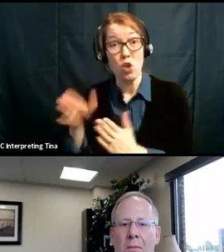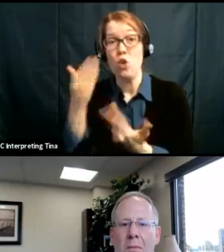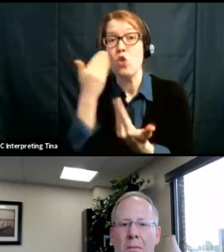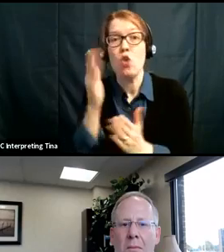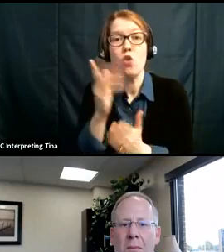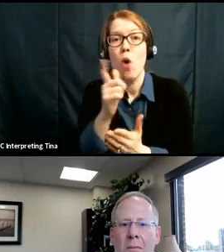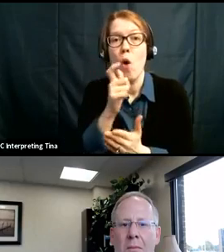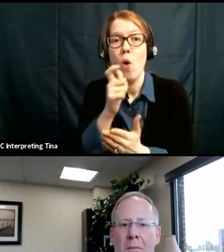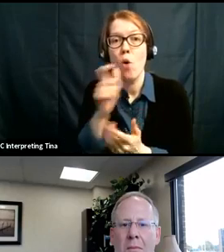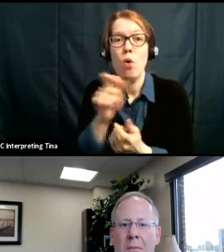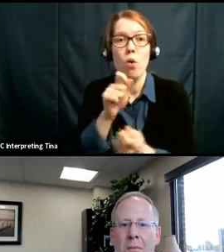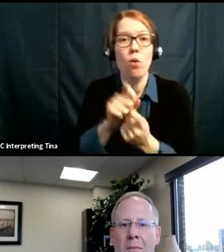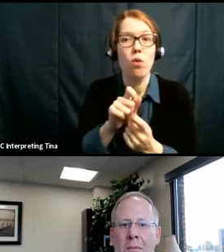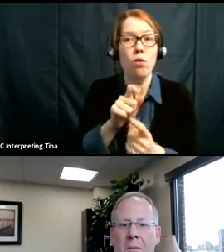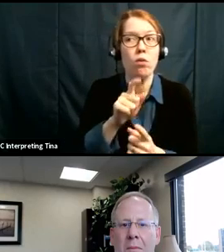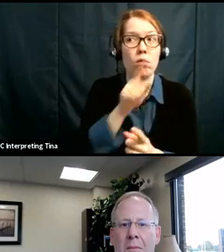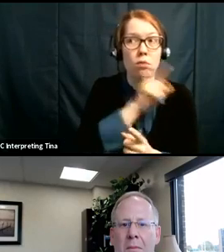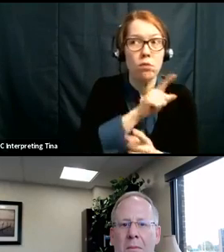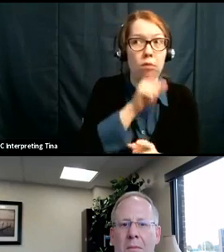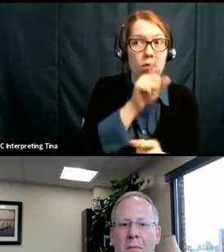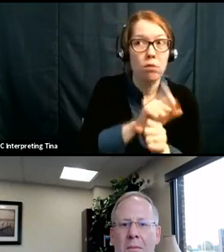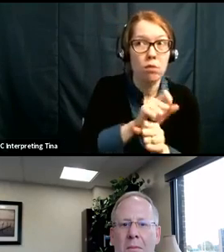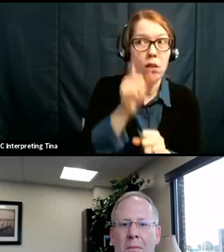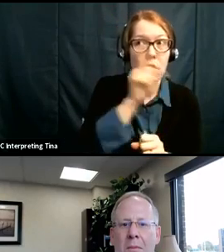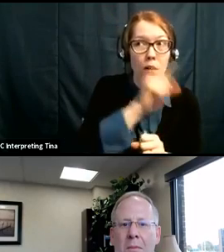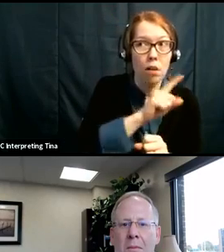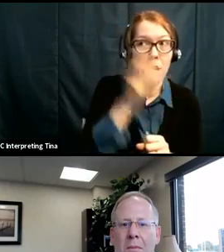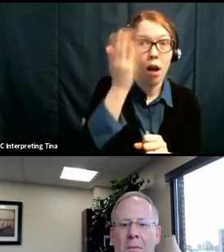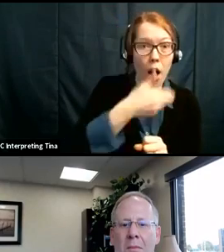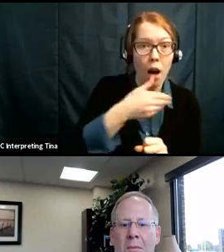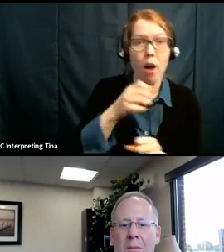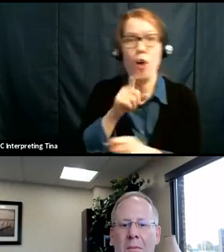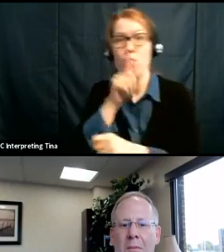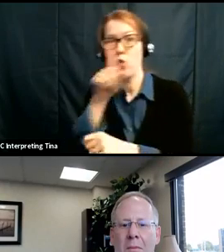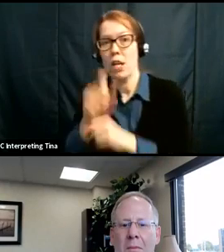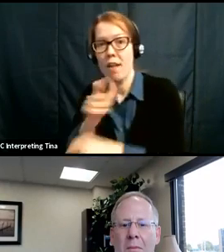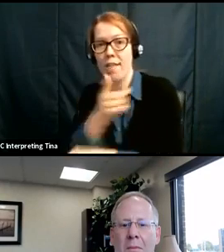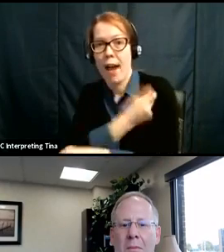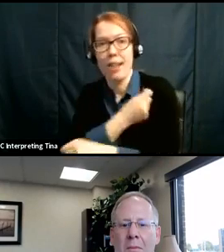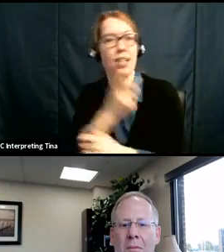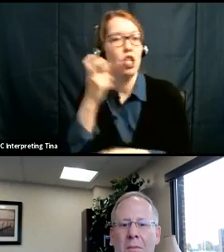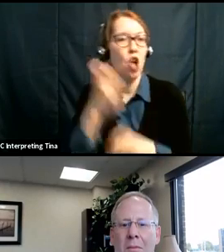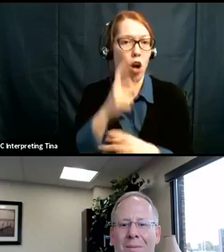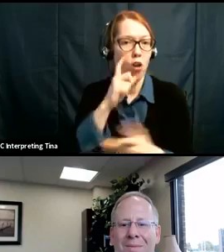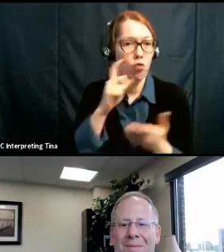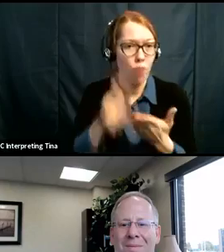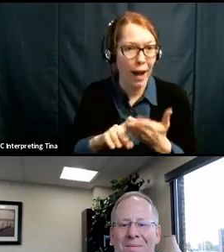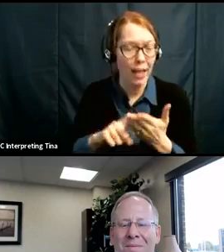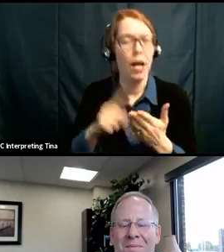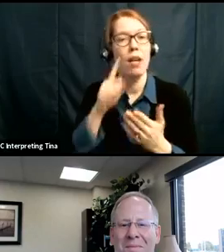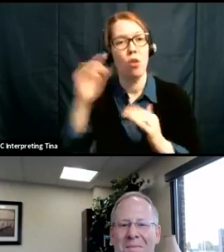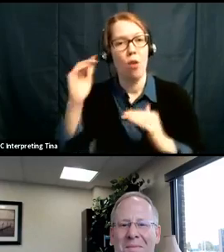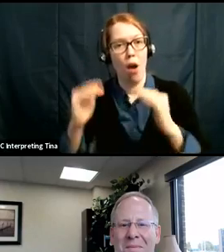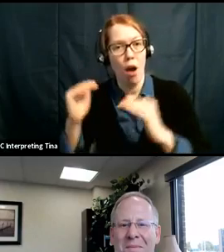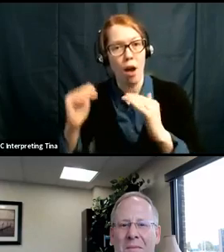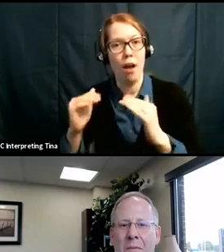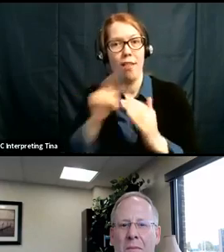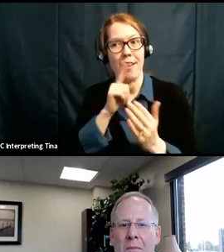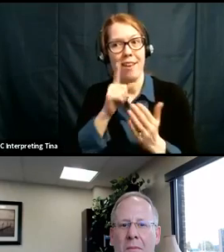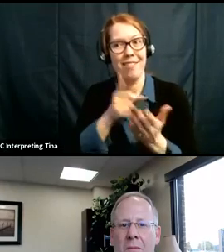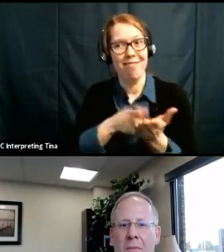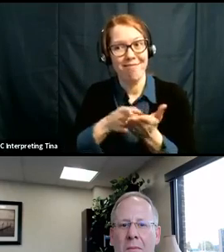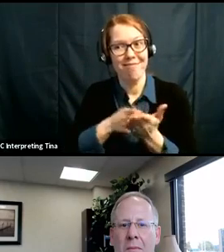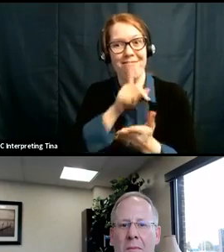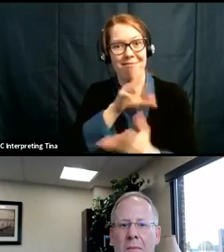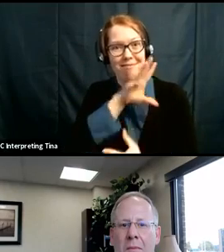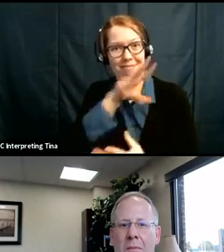gets placebo and who actually gets real vaccine. And it's really important to protect the integrity of that as the vaccine is developed,